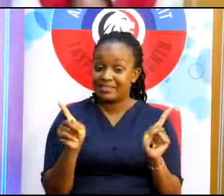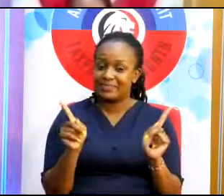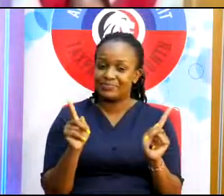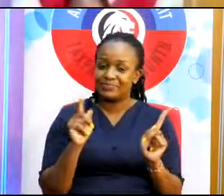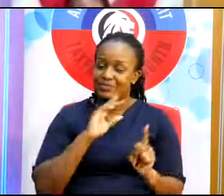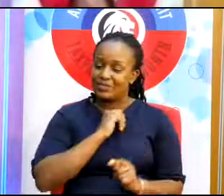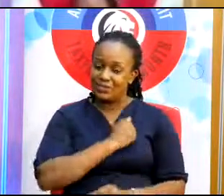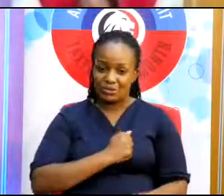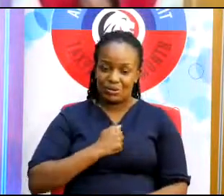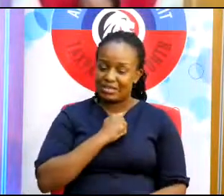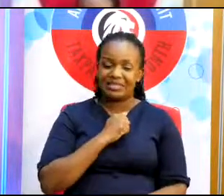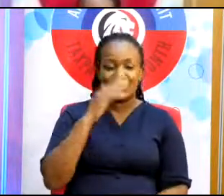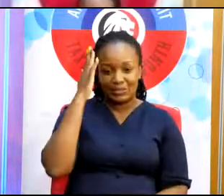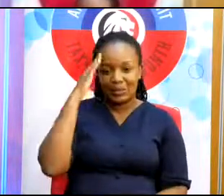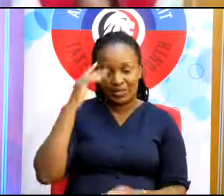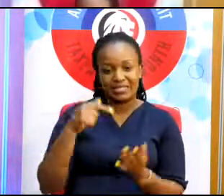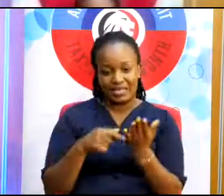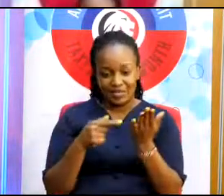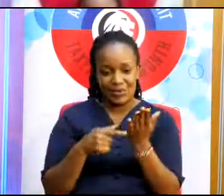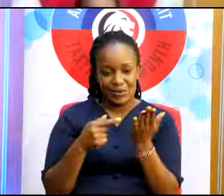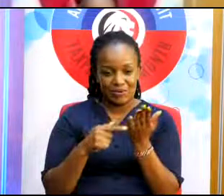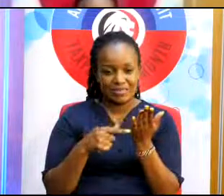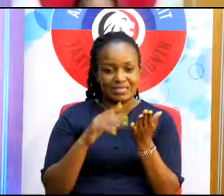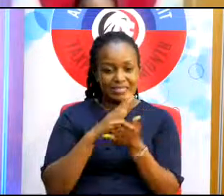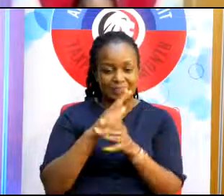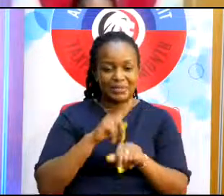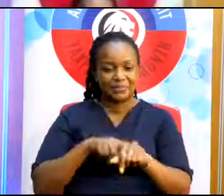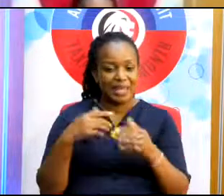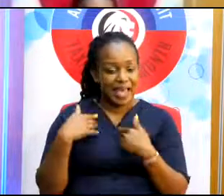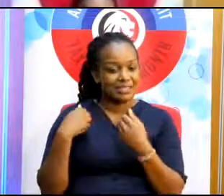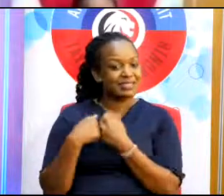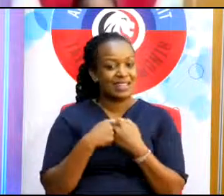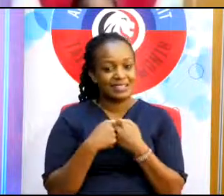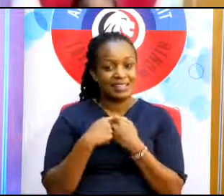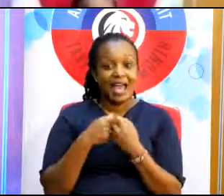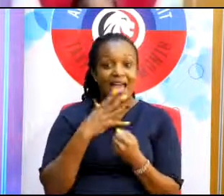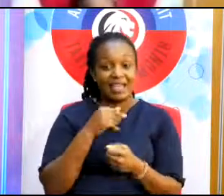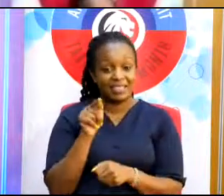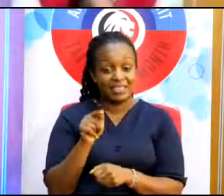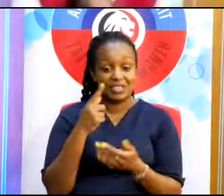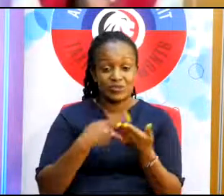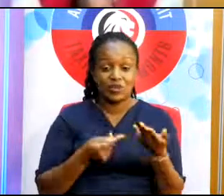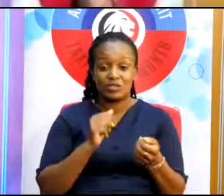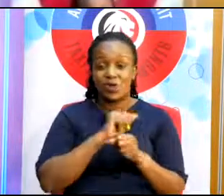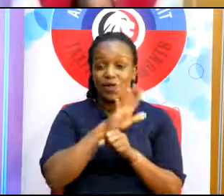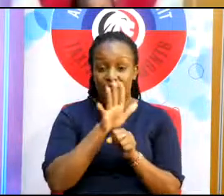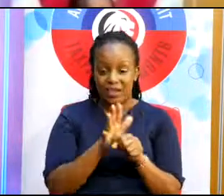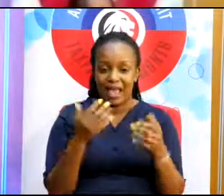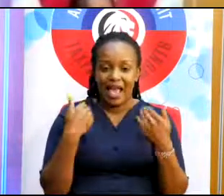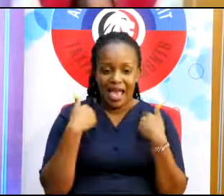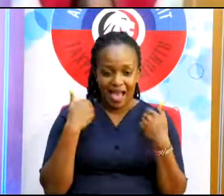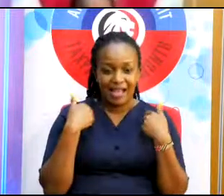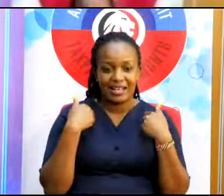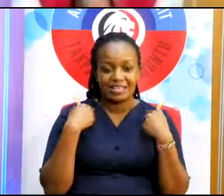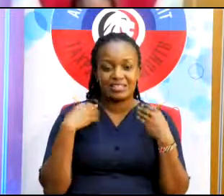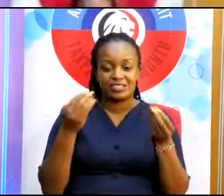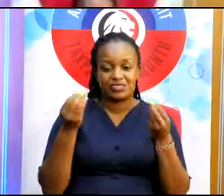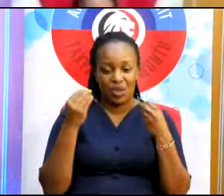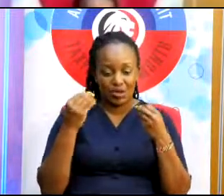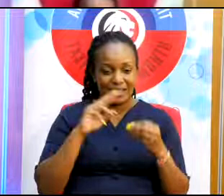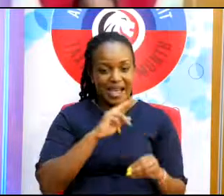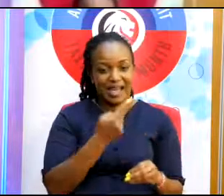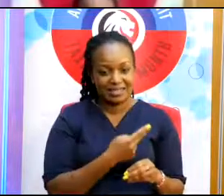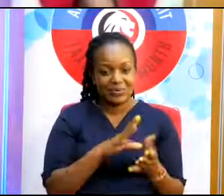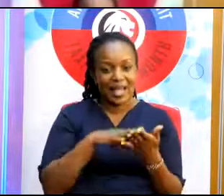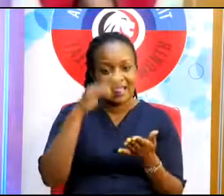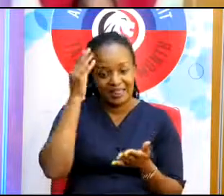us. Technology is what it is, and this is what COVID-19 has brought on us. We're learning, and perhaps this